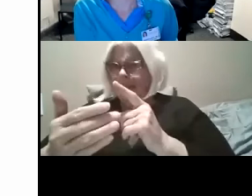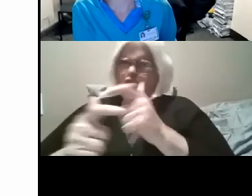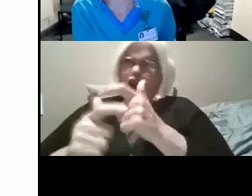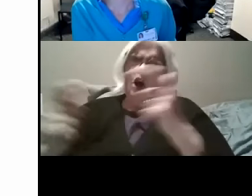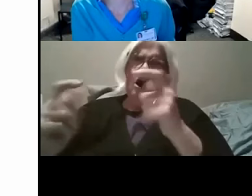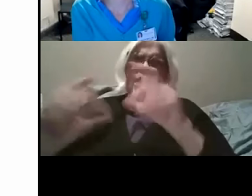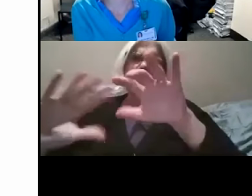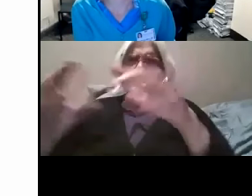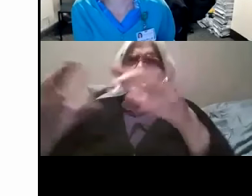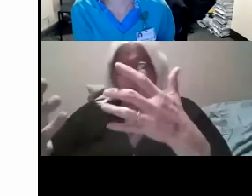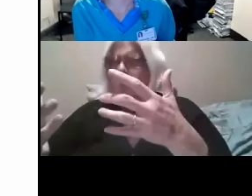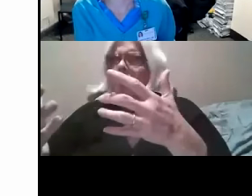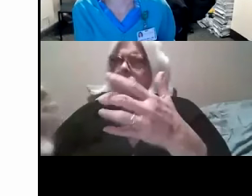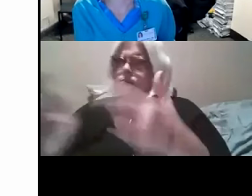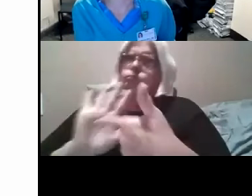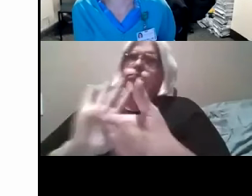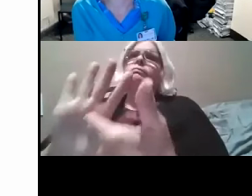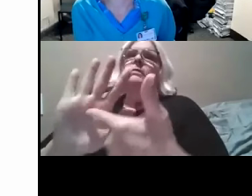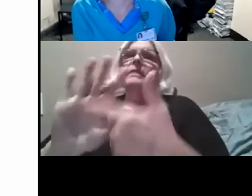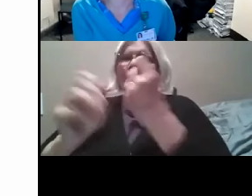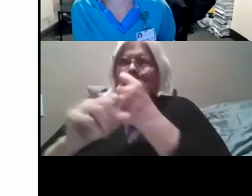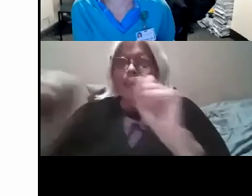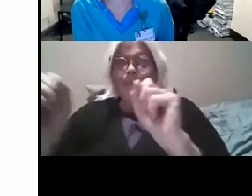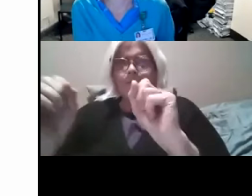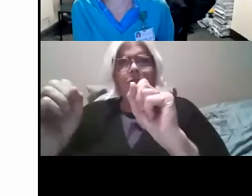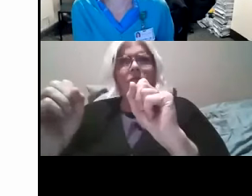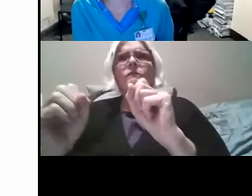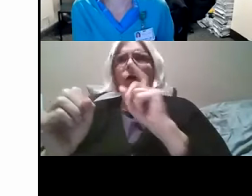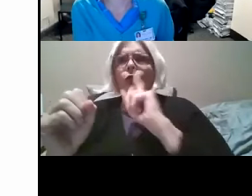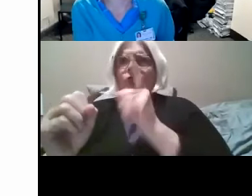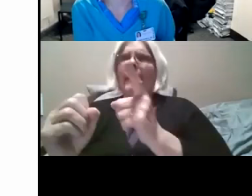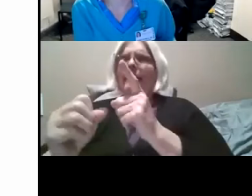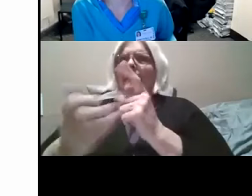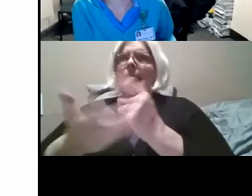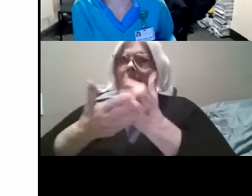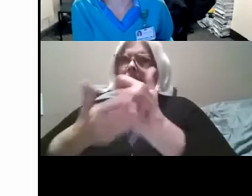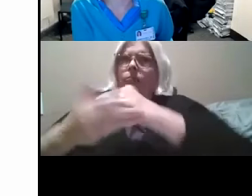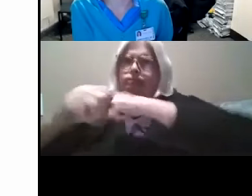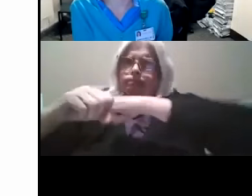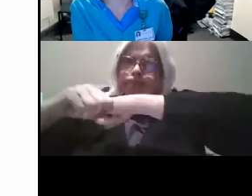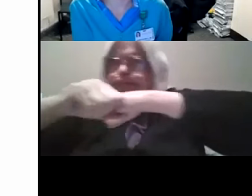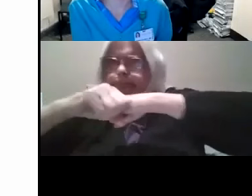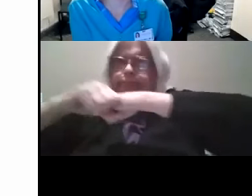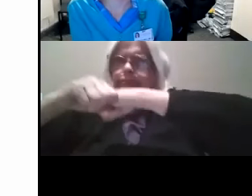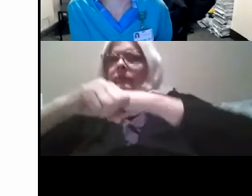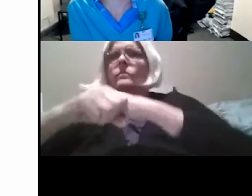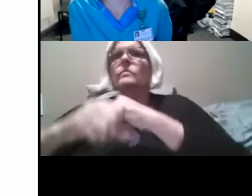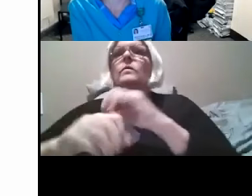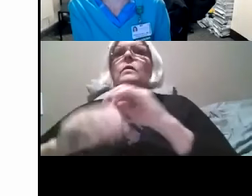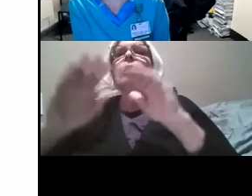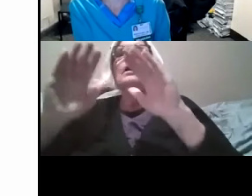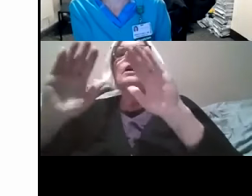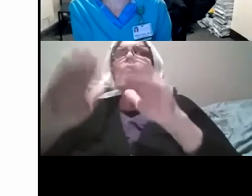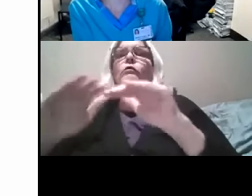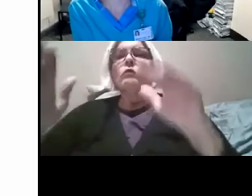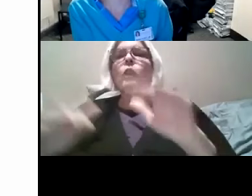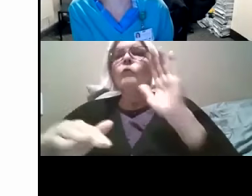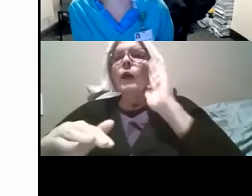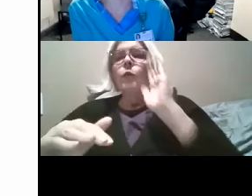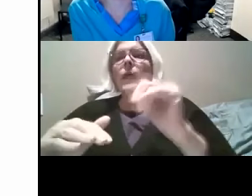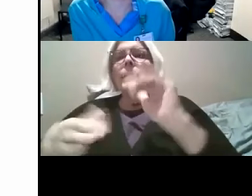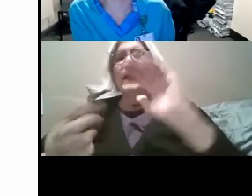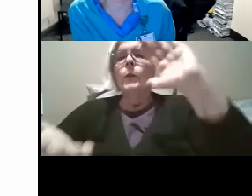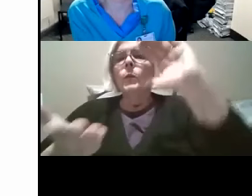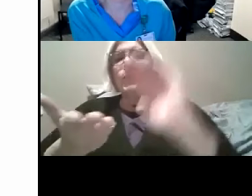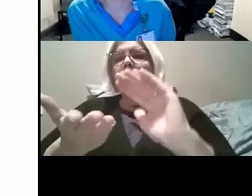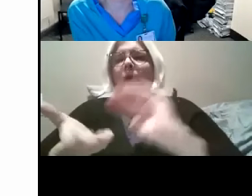So what do we know for the kids? They are going to get a smaller dose, 10 micrograms rather than 30 micrograms. And